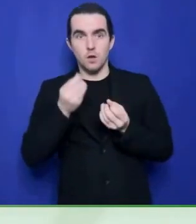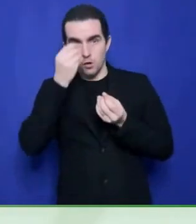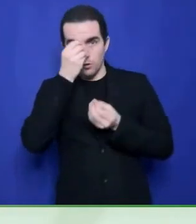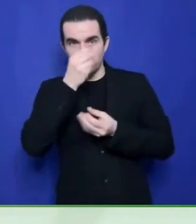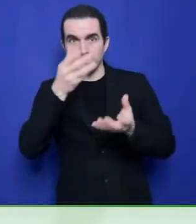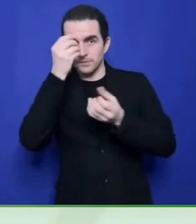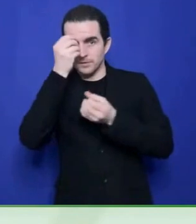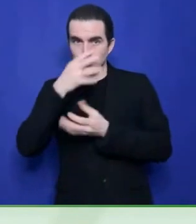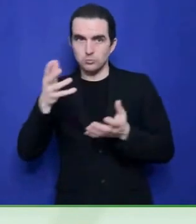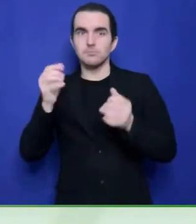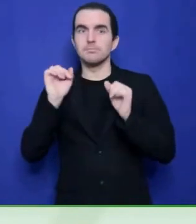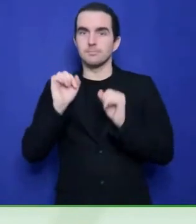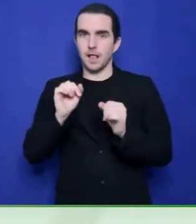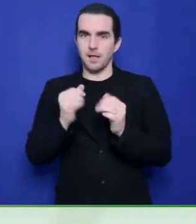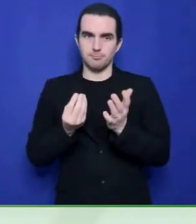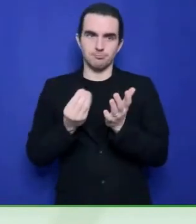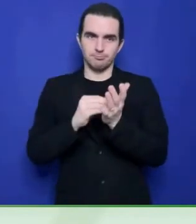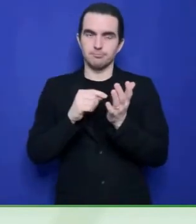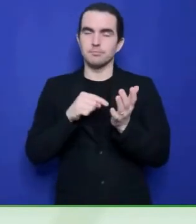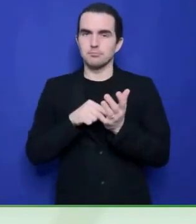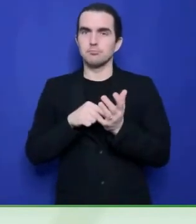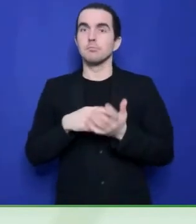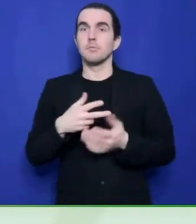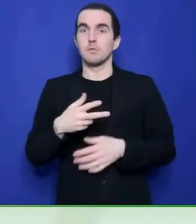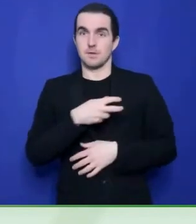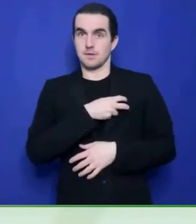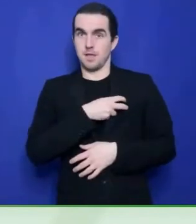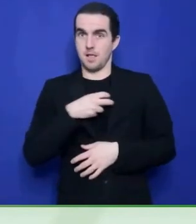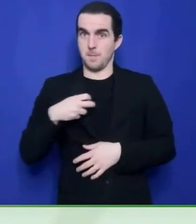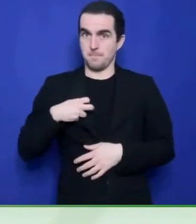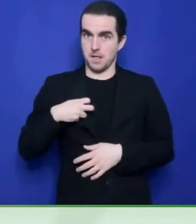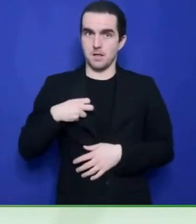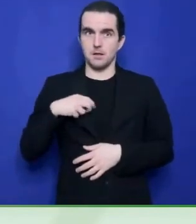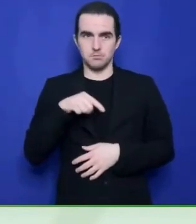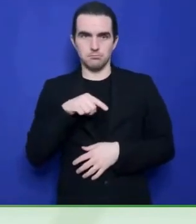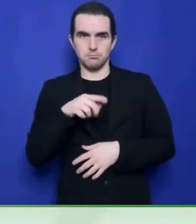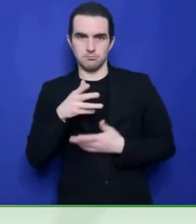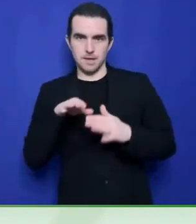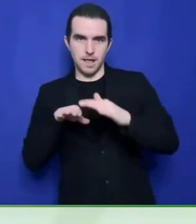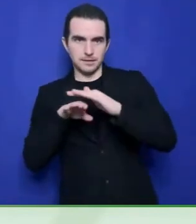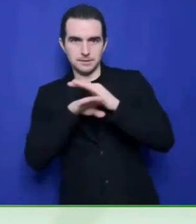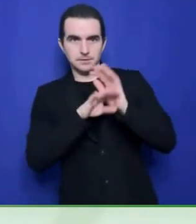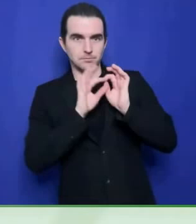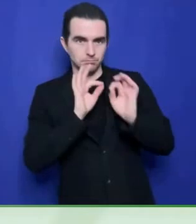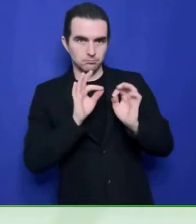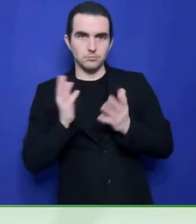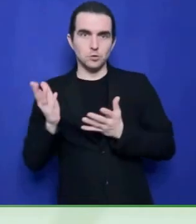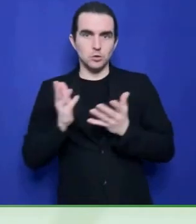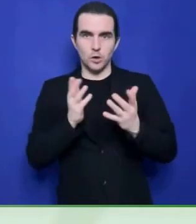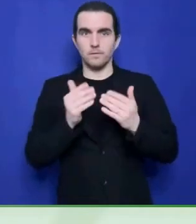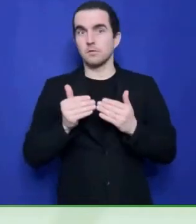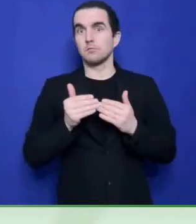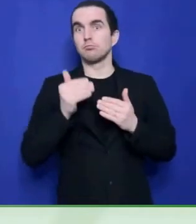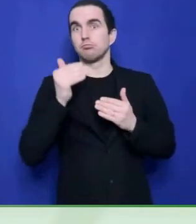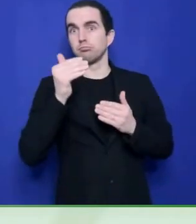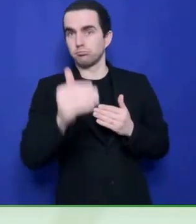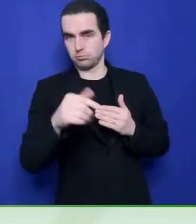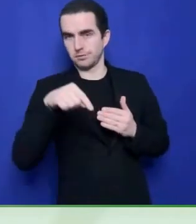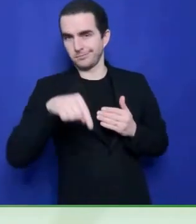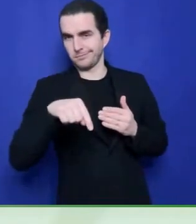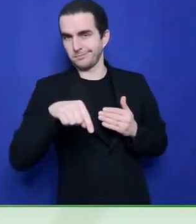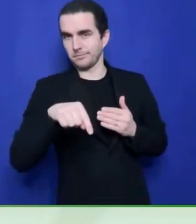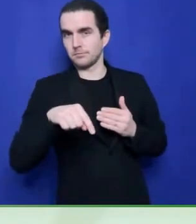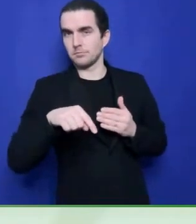Development of Accessible Zagreb service is based on collaboration with academy, private and non-profit